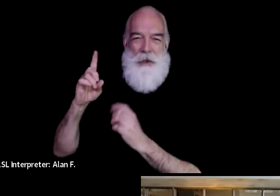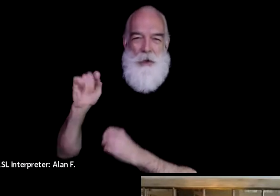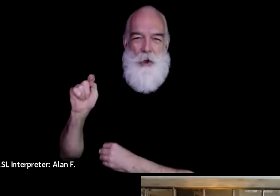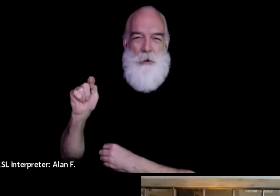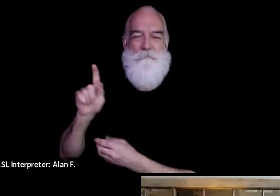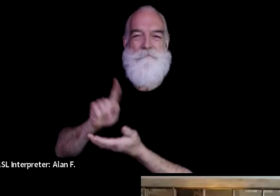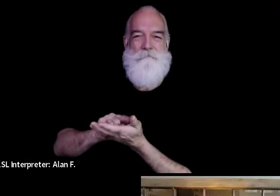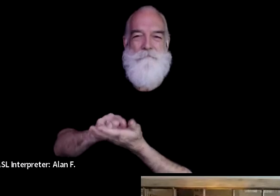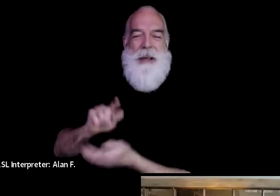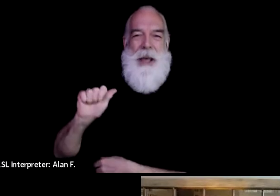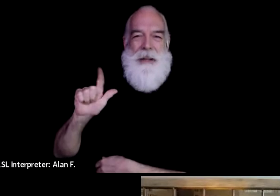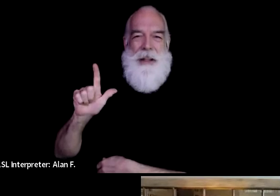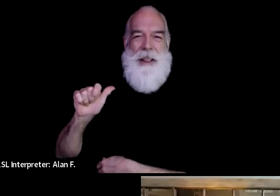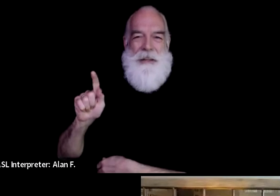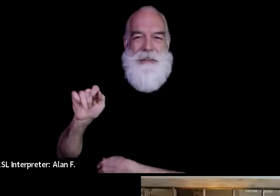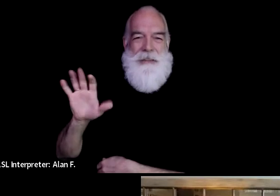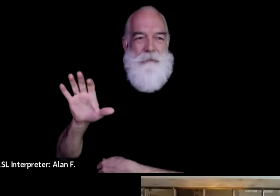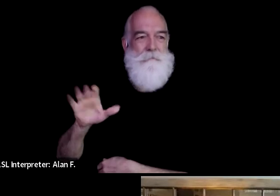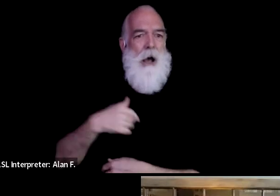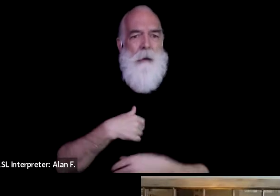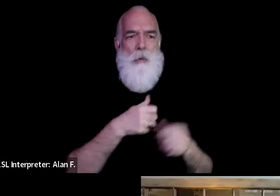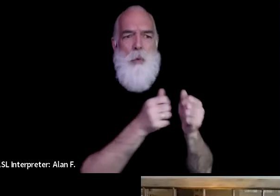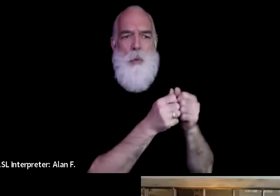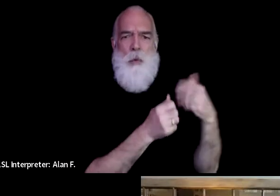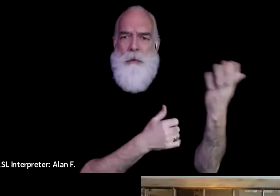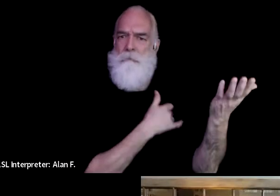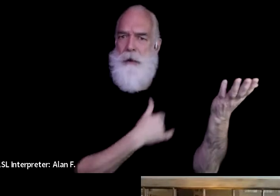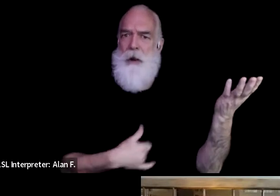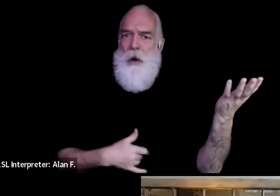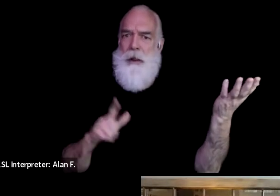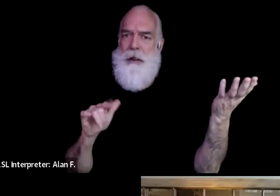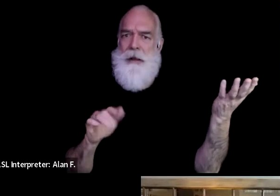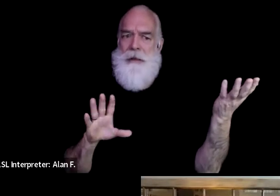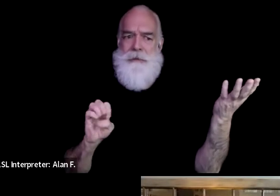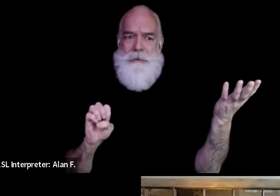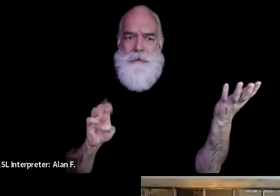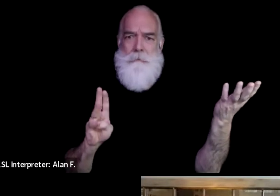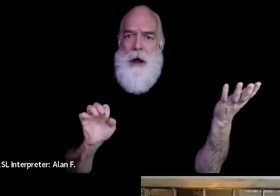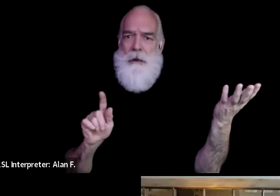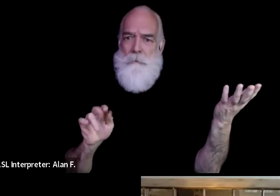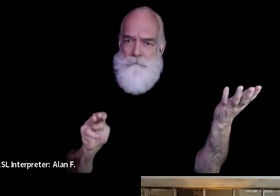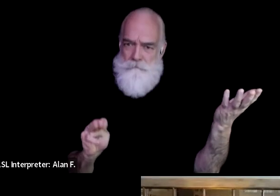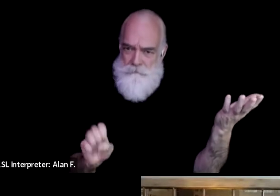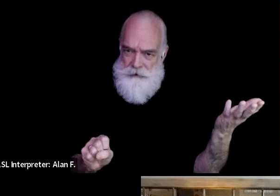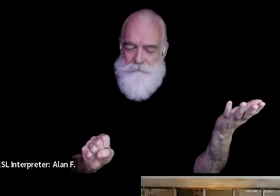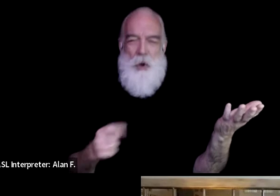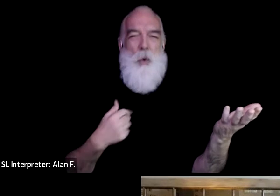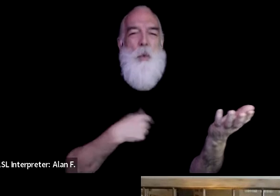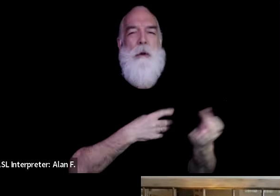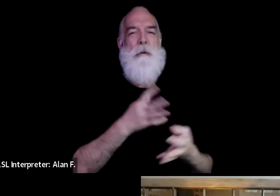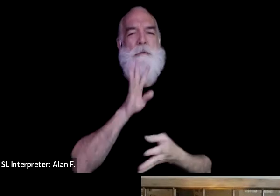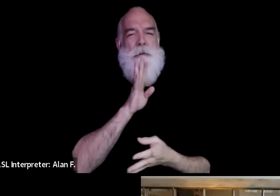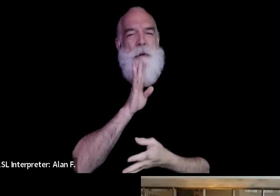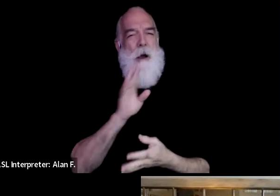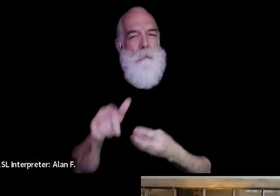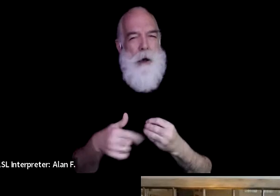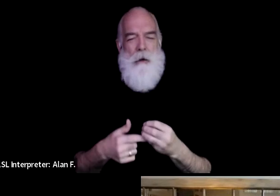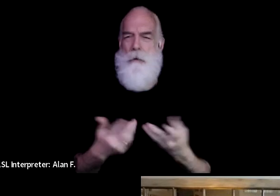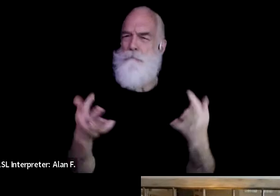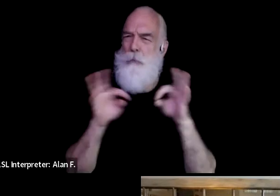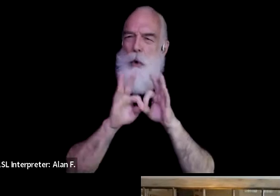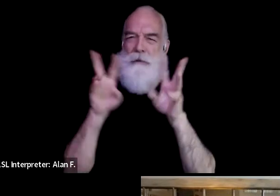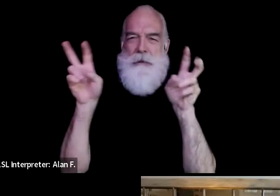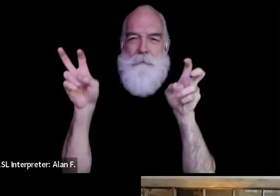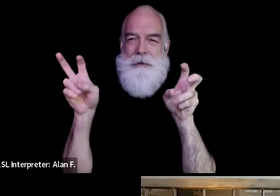former Atlanta Mayor Keisha Lance Bottoms. We're going to discuss one of the most important timely topics I can think of, how